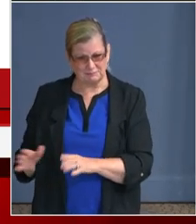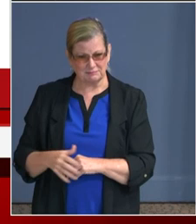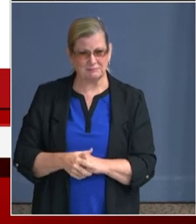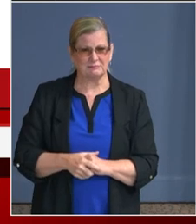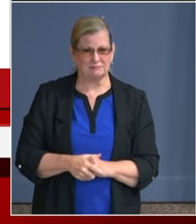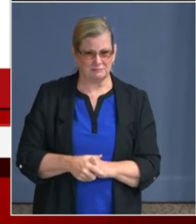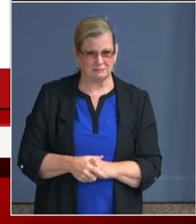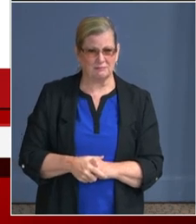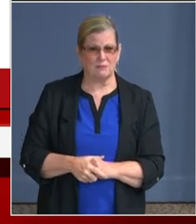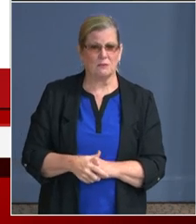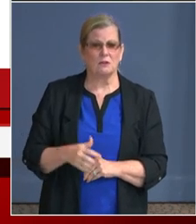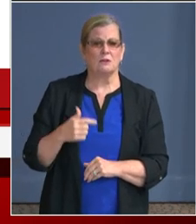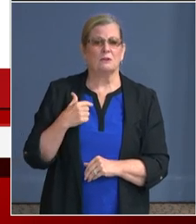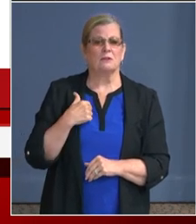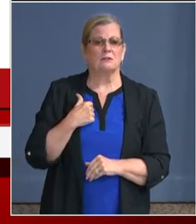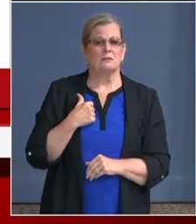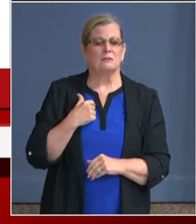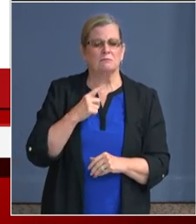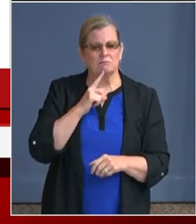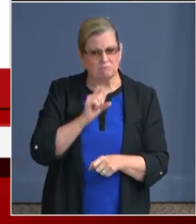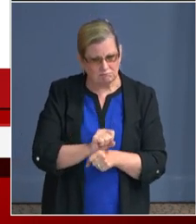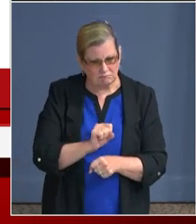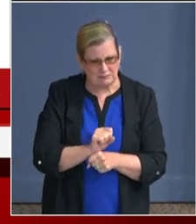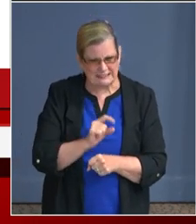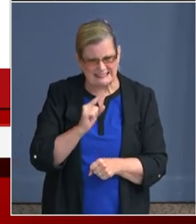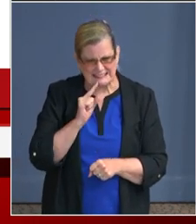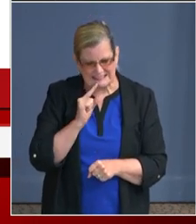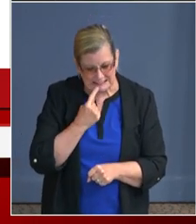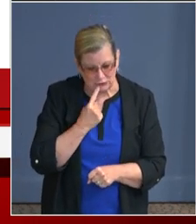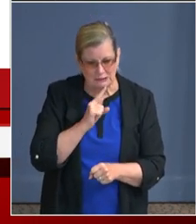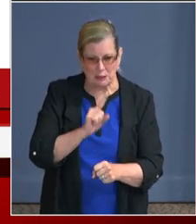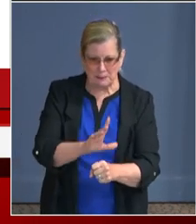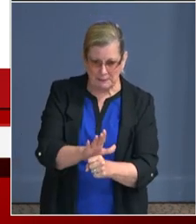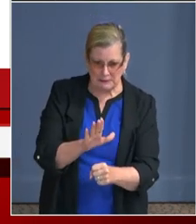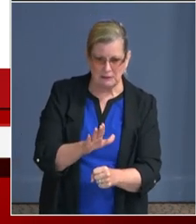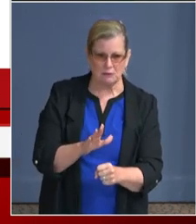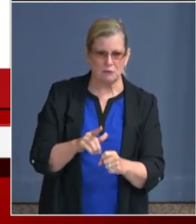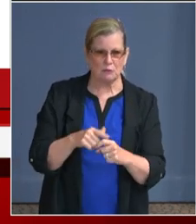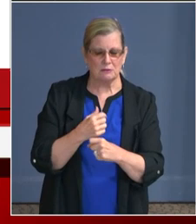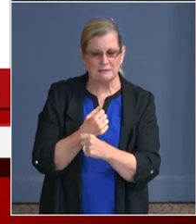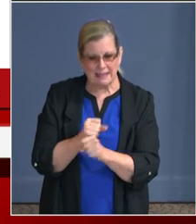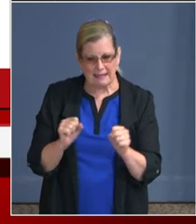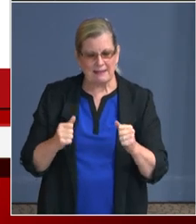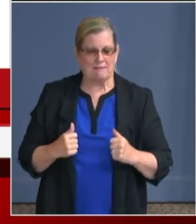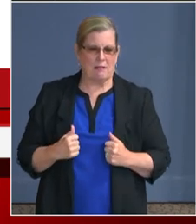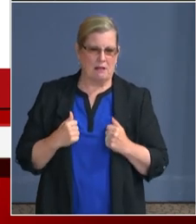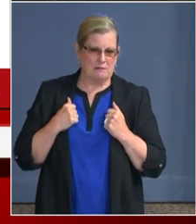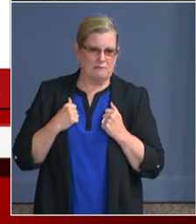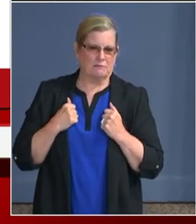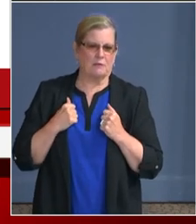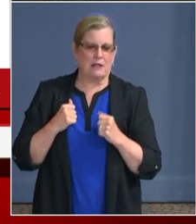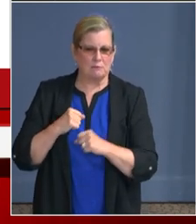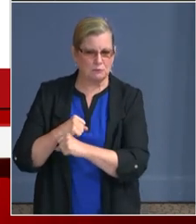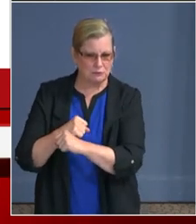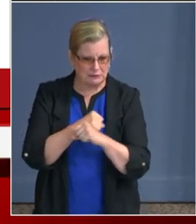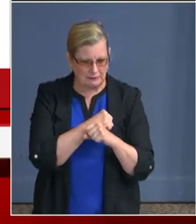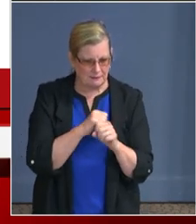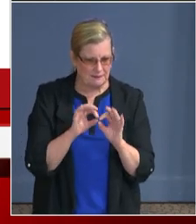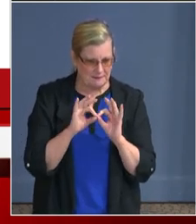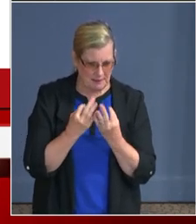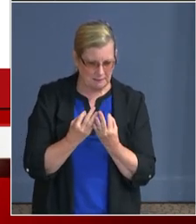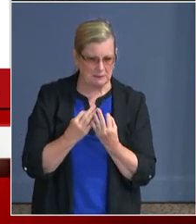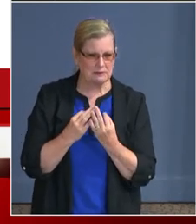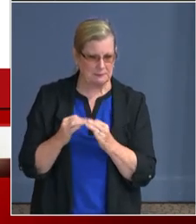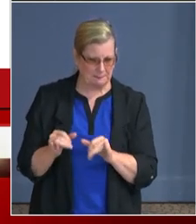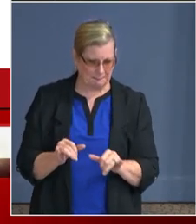And we take very seriously our commitment to supporting their families as well.